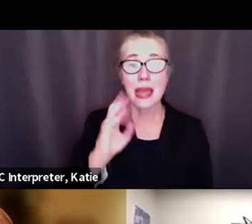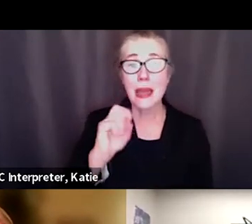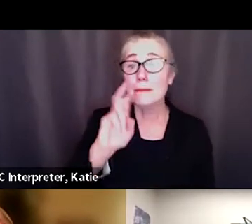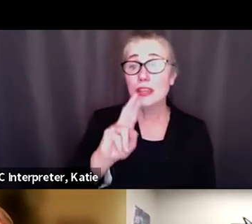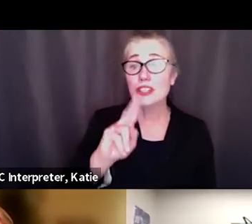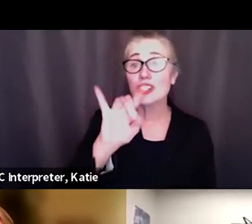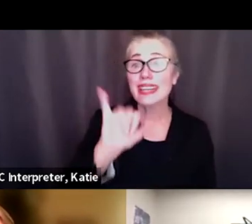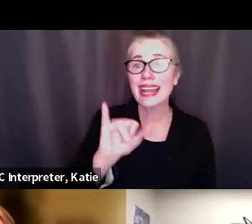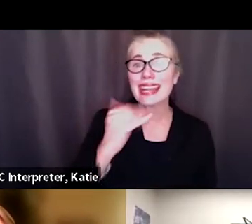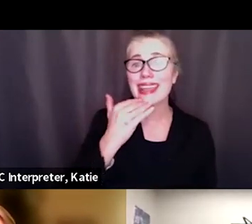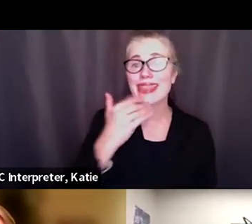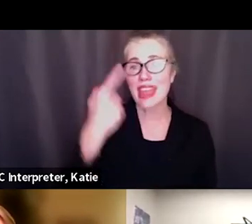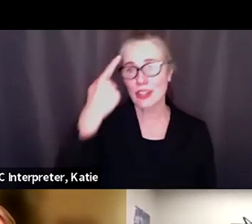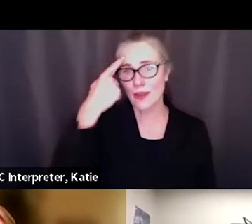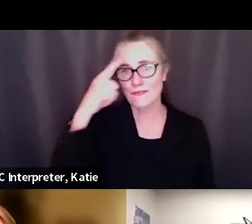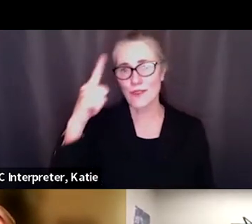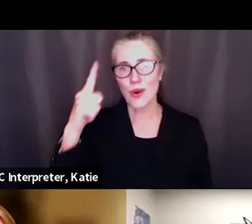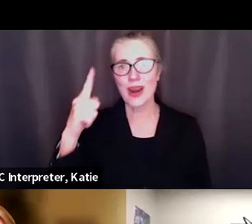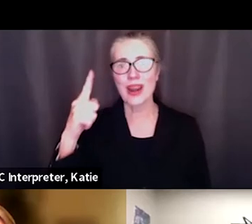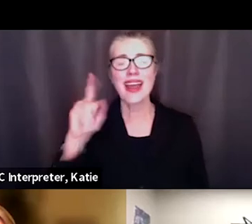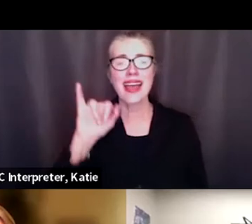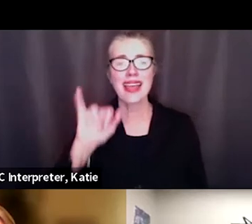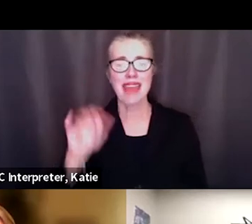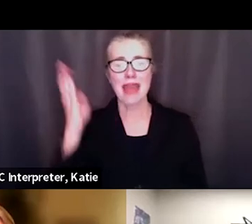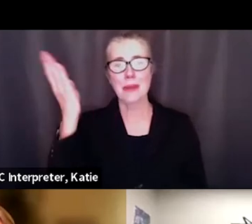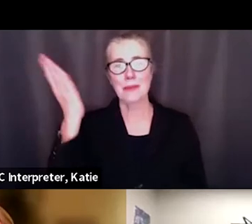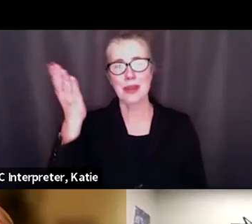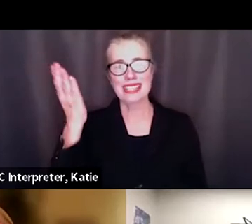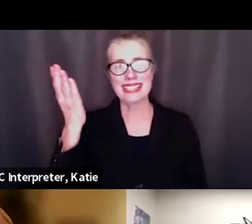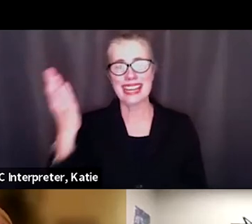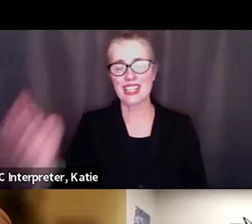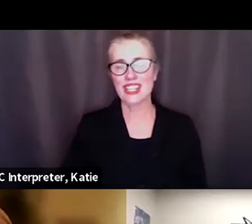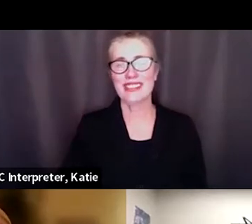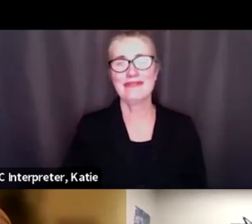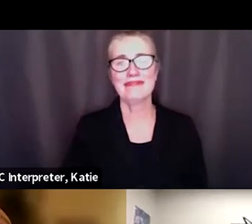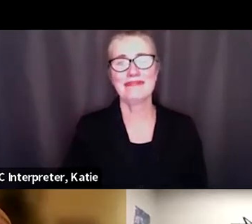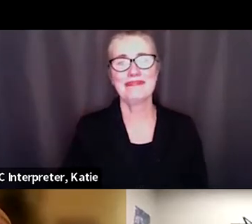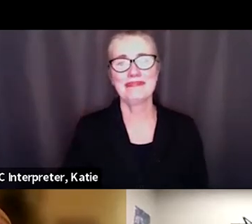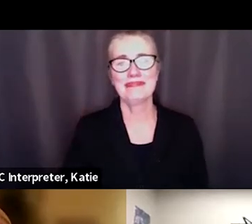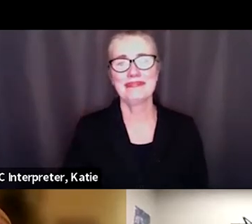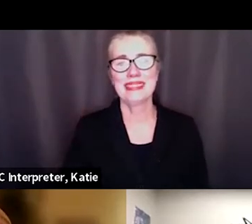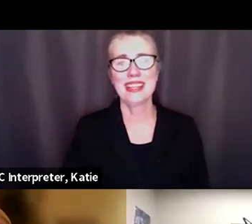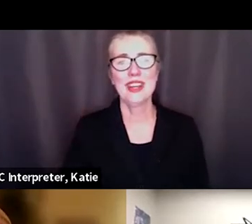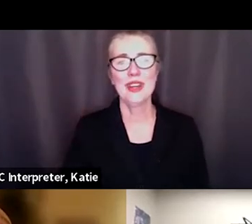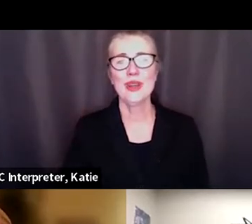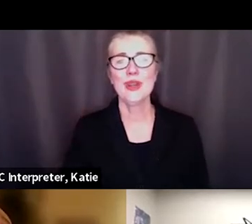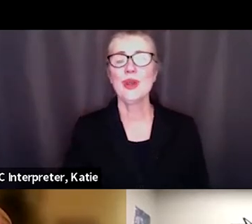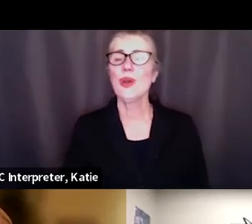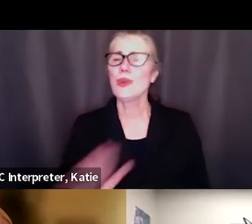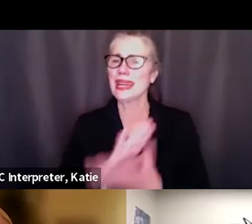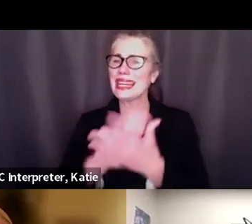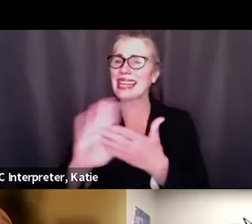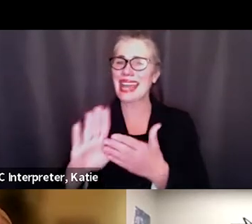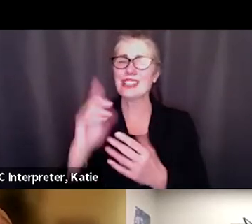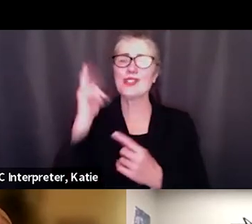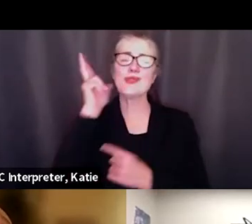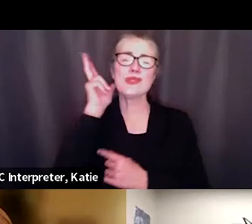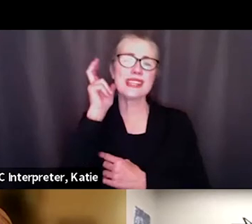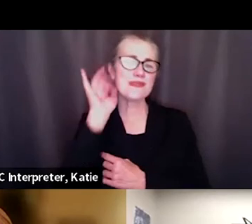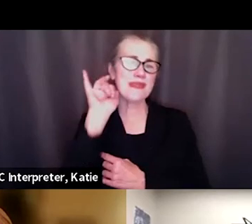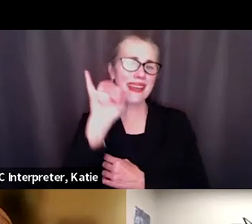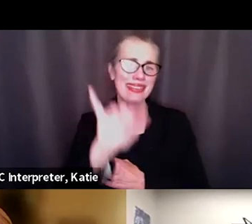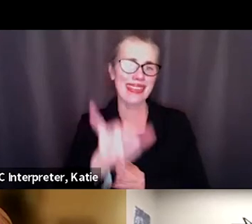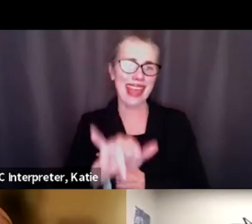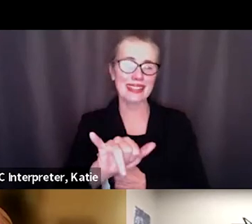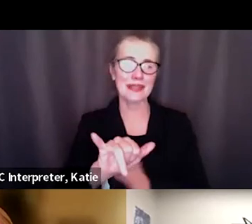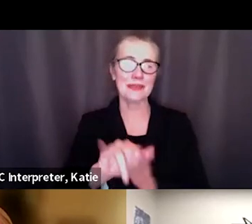your presentation i would like to say it's great to finally uh hear about this i know you've been thinking about this a while i remember